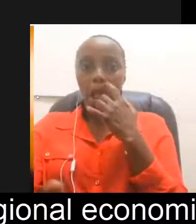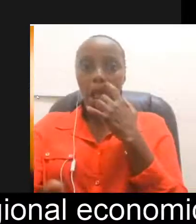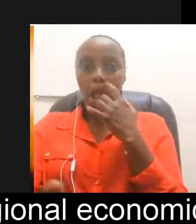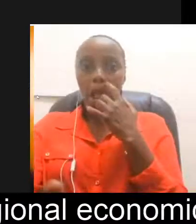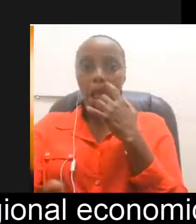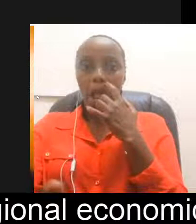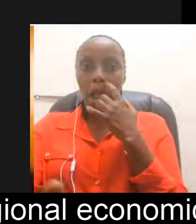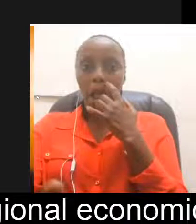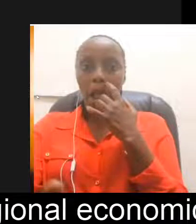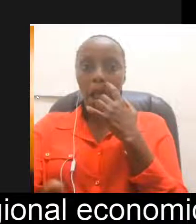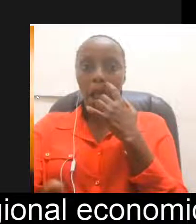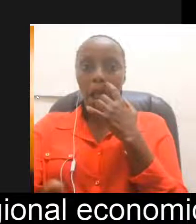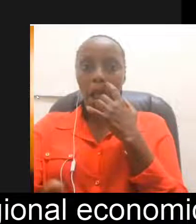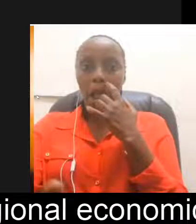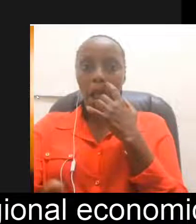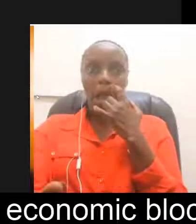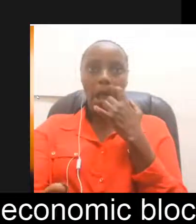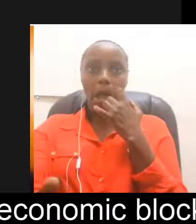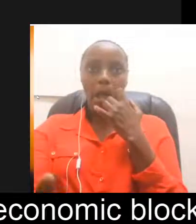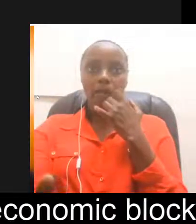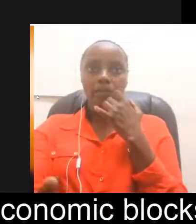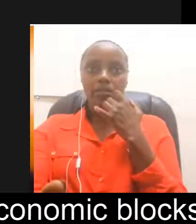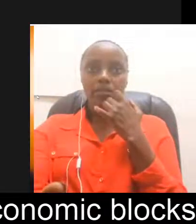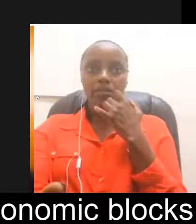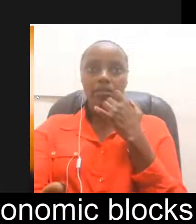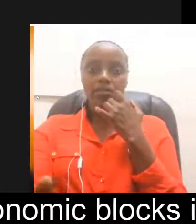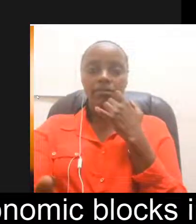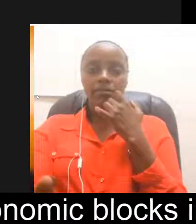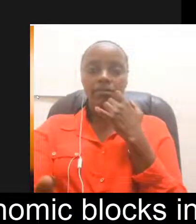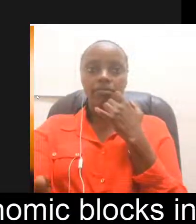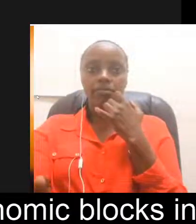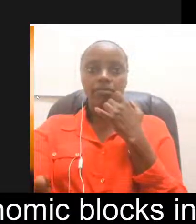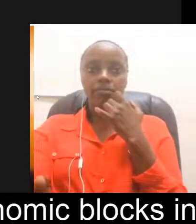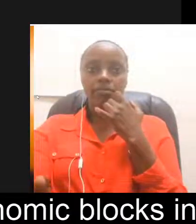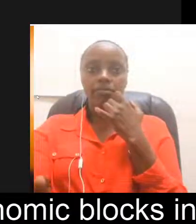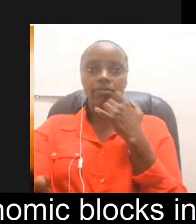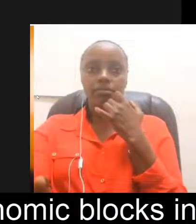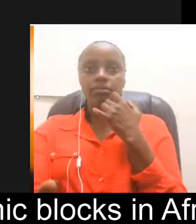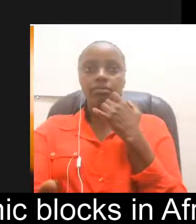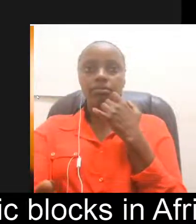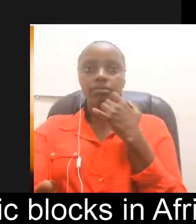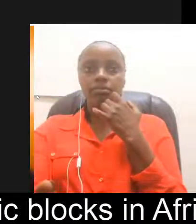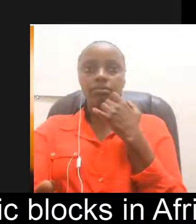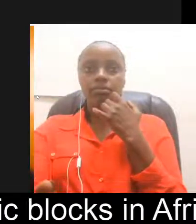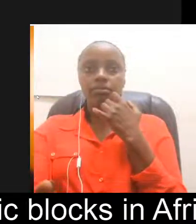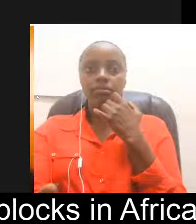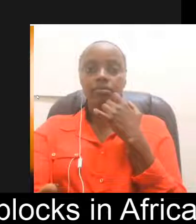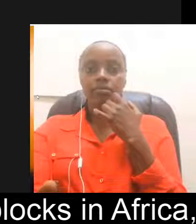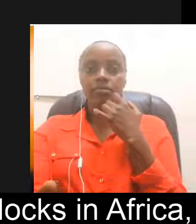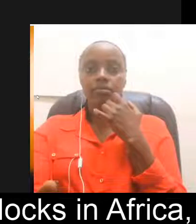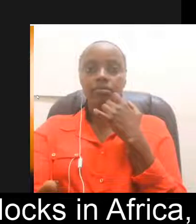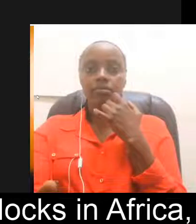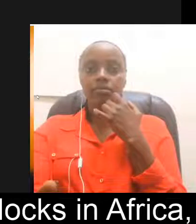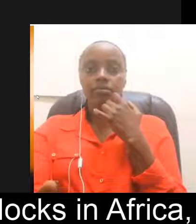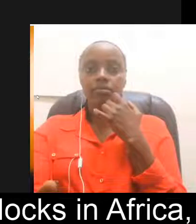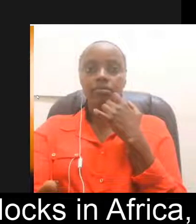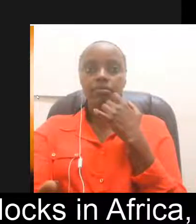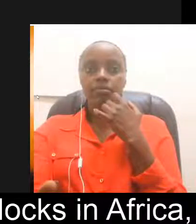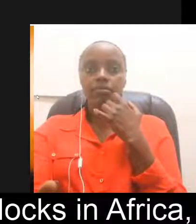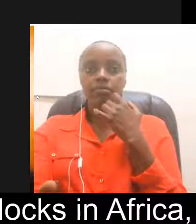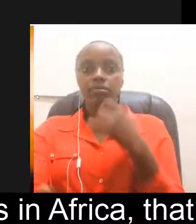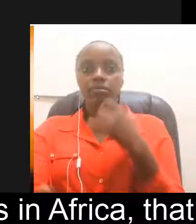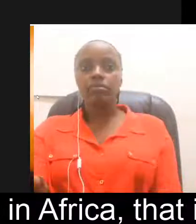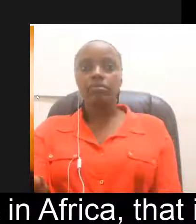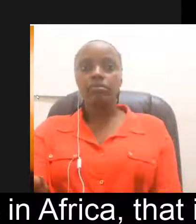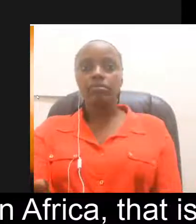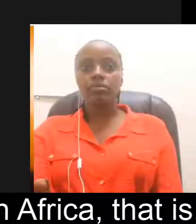Thank you very much, Anita. This is Damon. I work with Dwelling